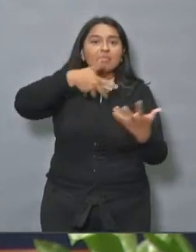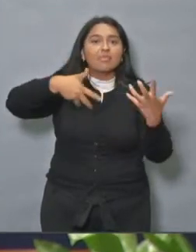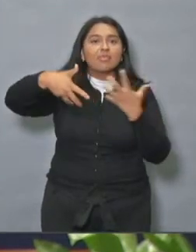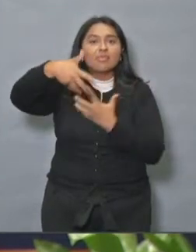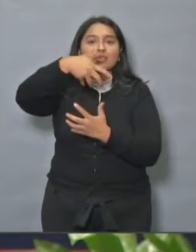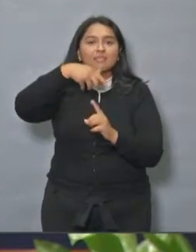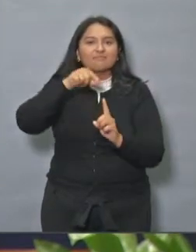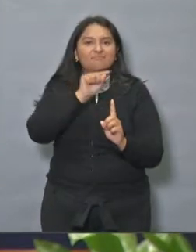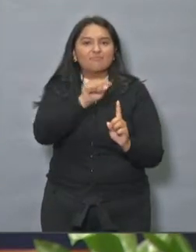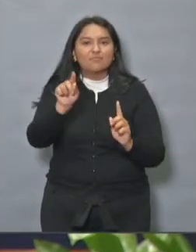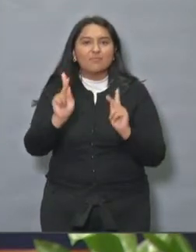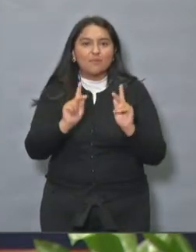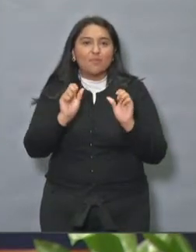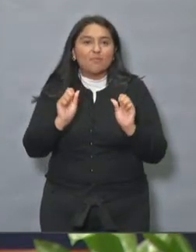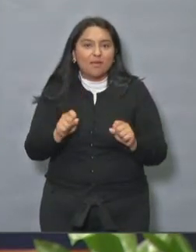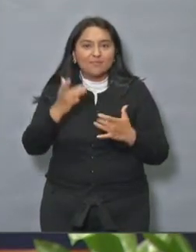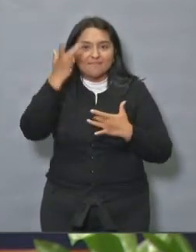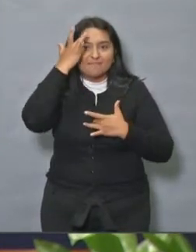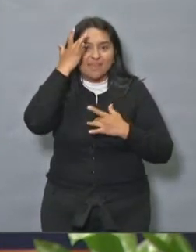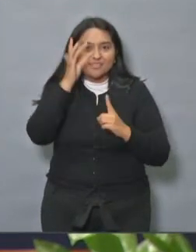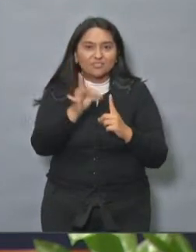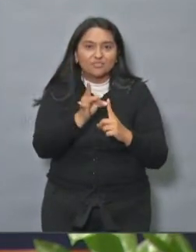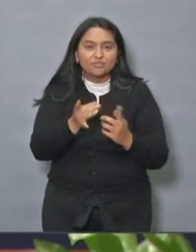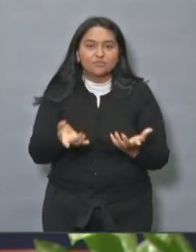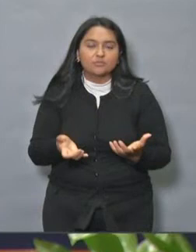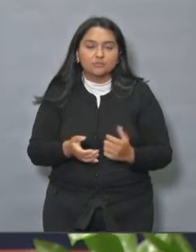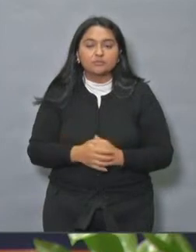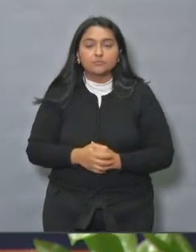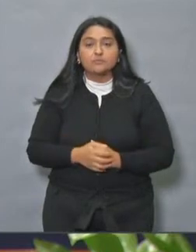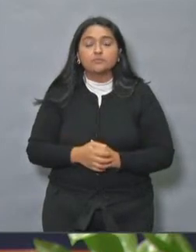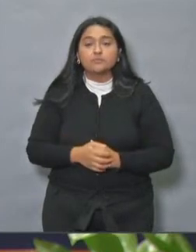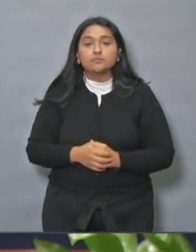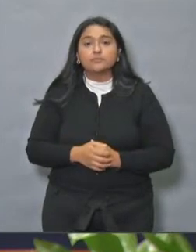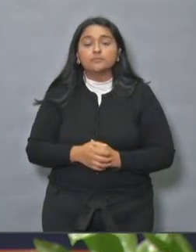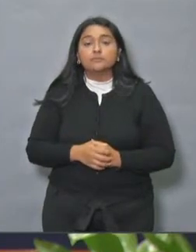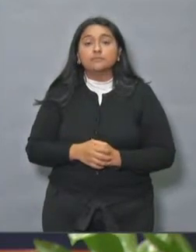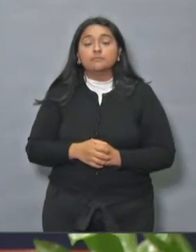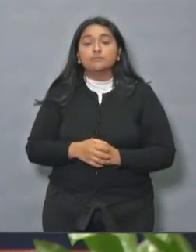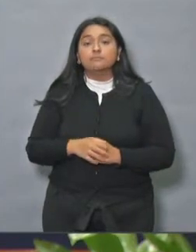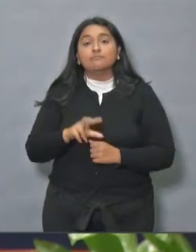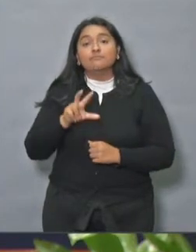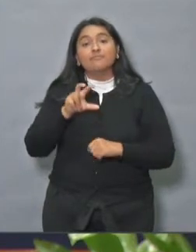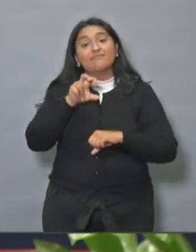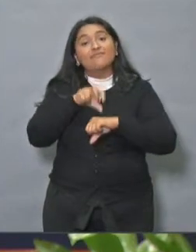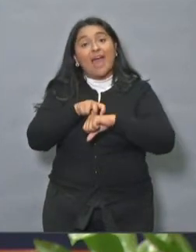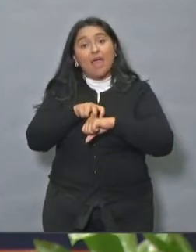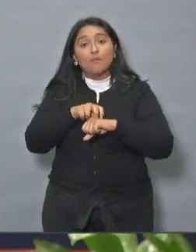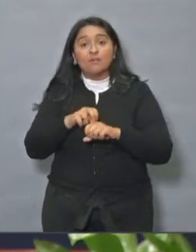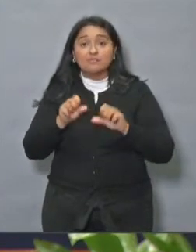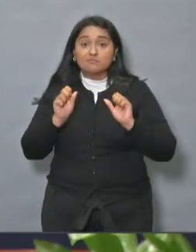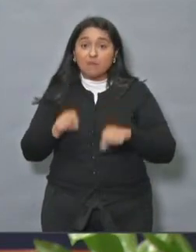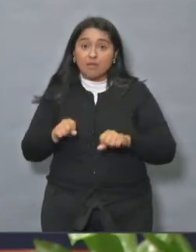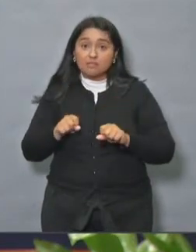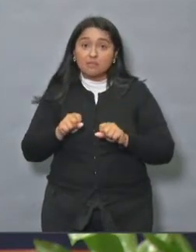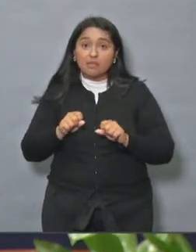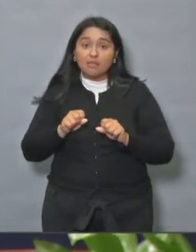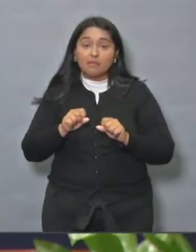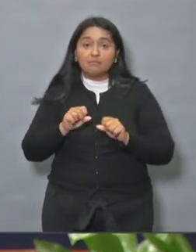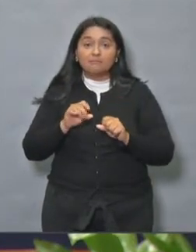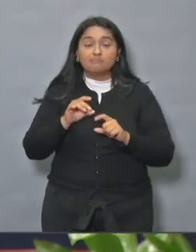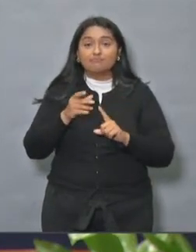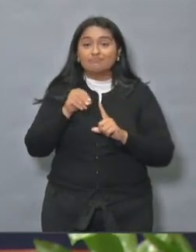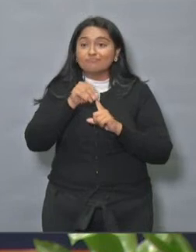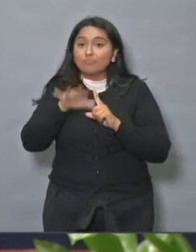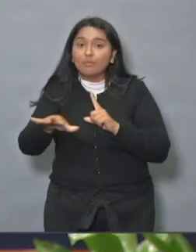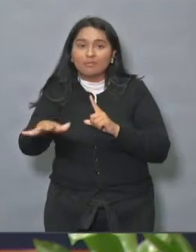who are infectious. Now, the determination of whether the virus could actually be transmitted from one person to another depends on a